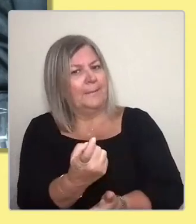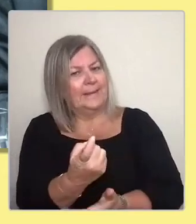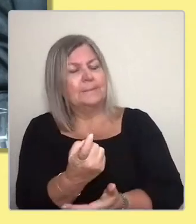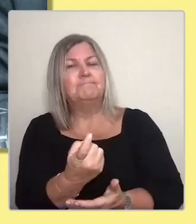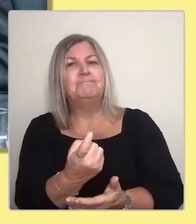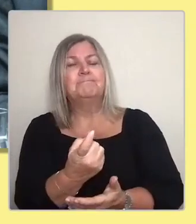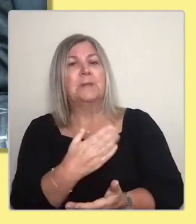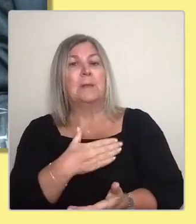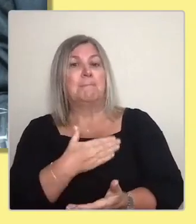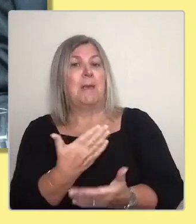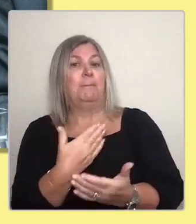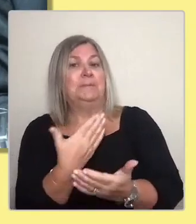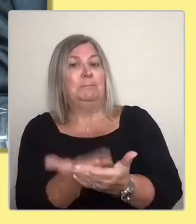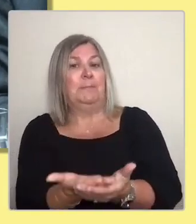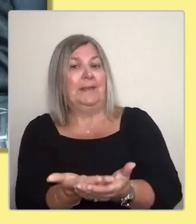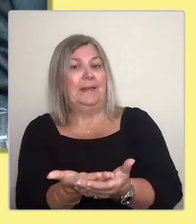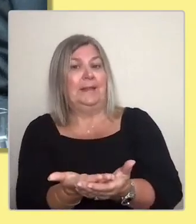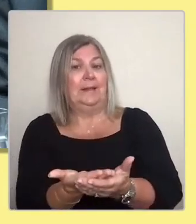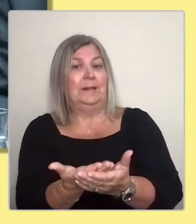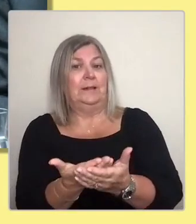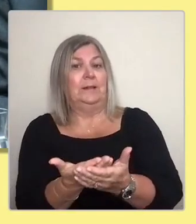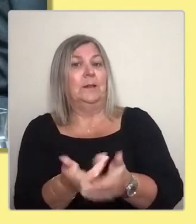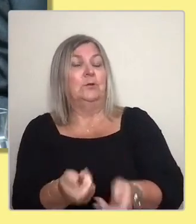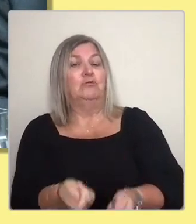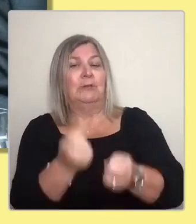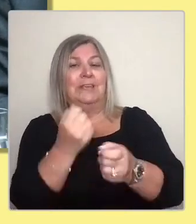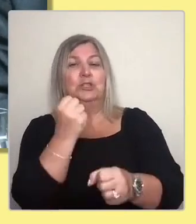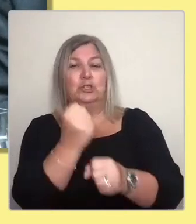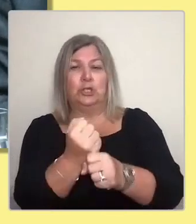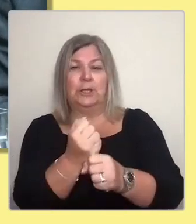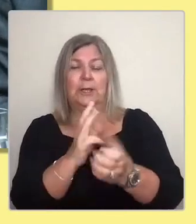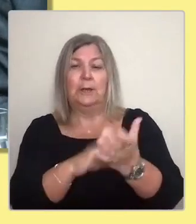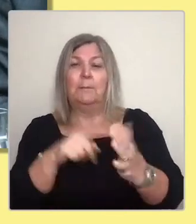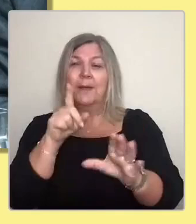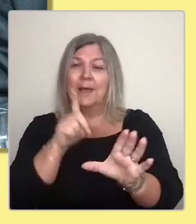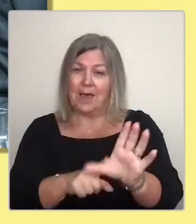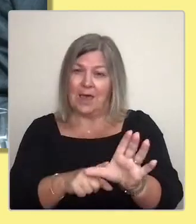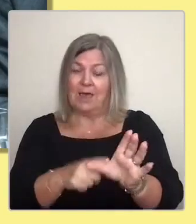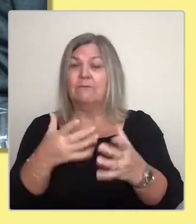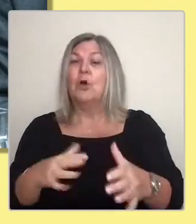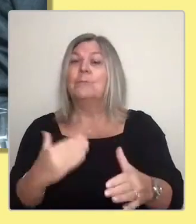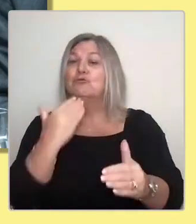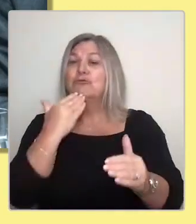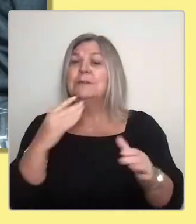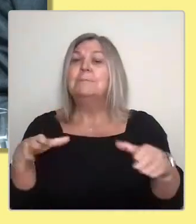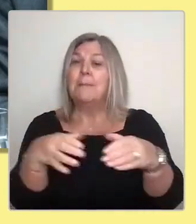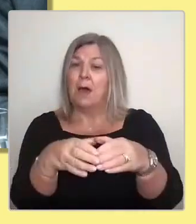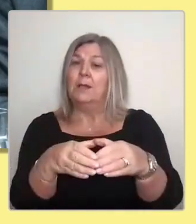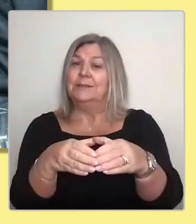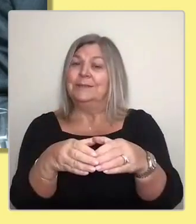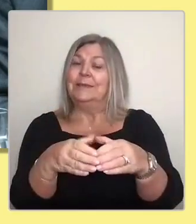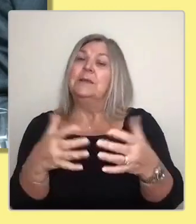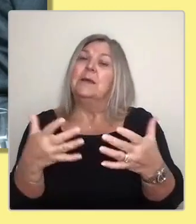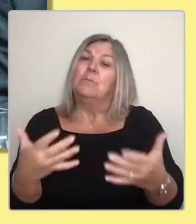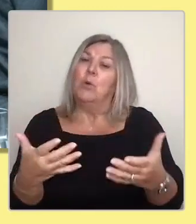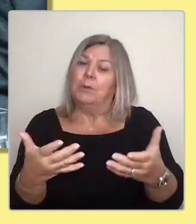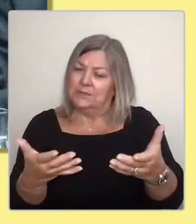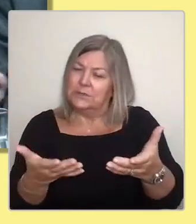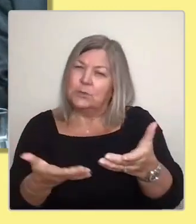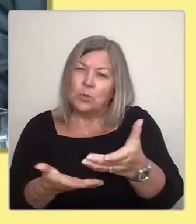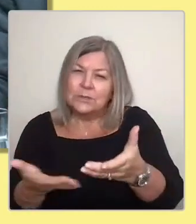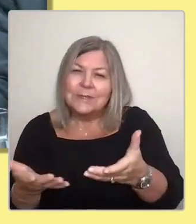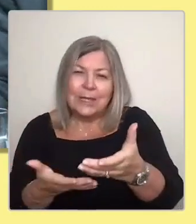bill that's been put forward by Gillian Mackay of the Greens. It's at the consultation stage at the moment, and this is the issue of buffer zones